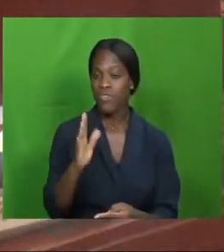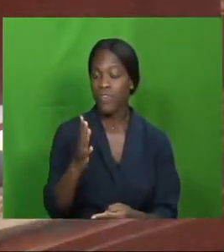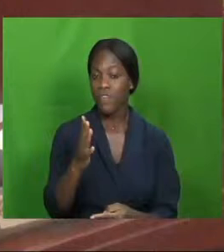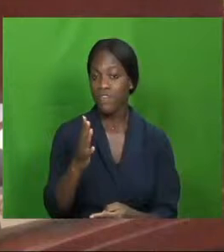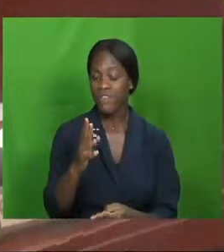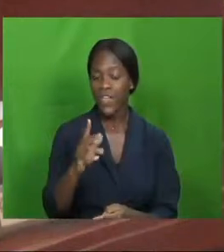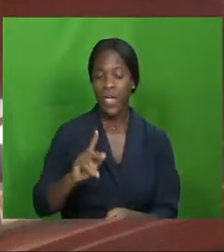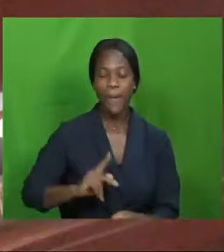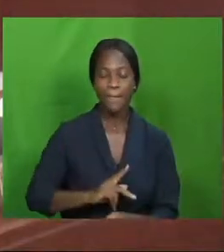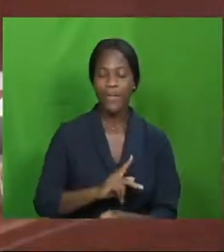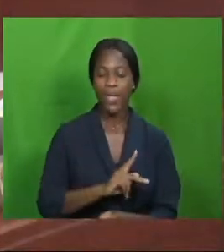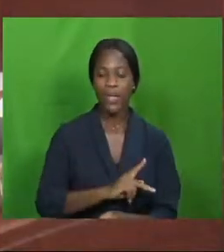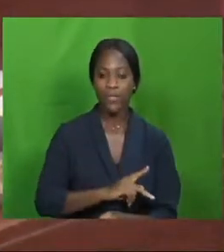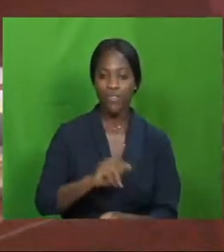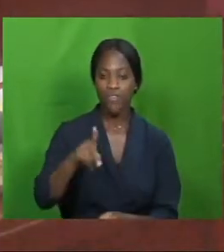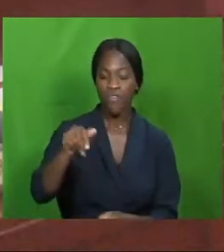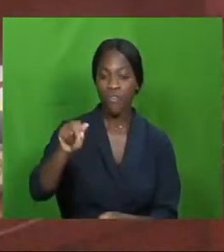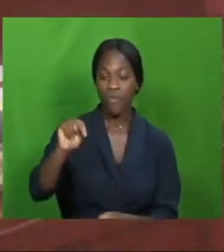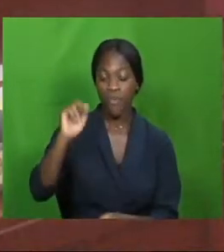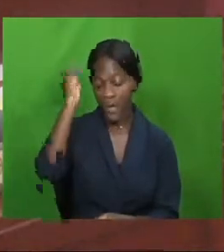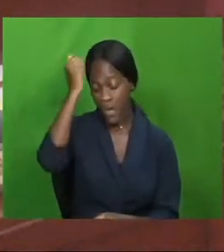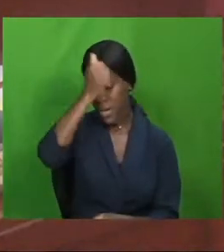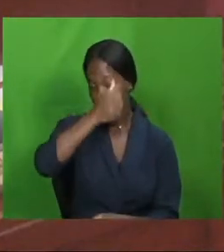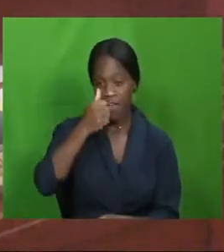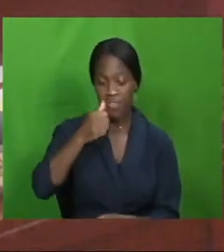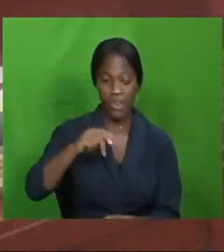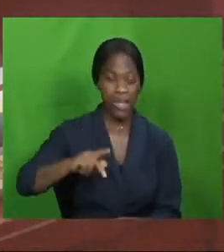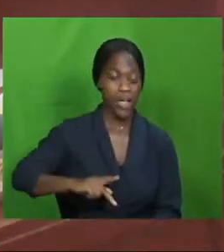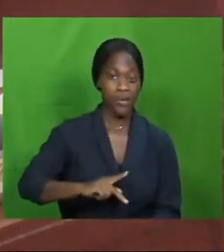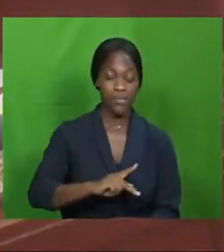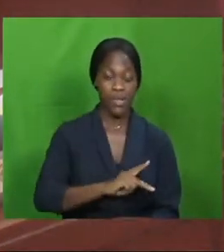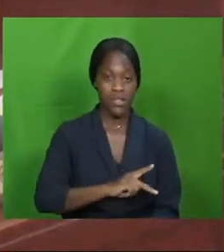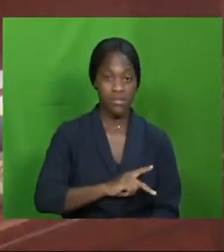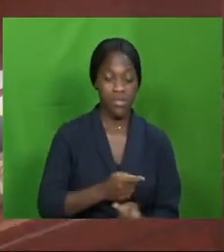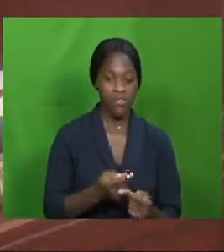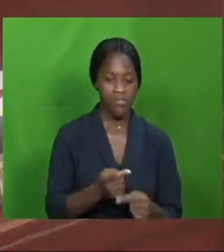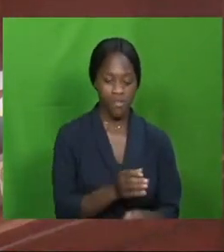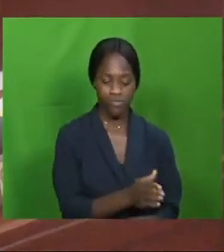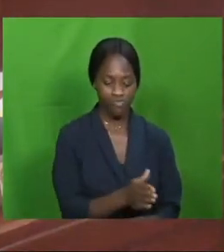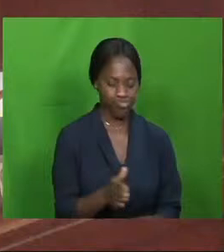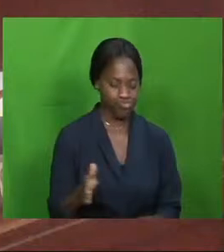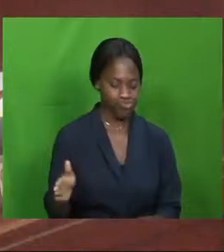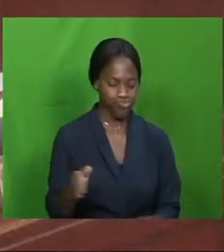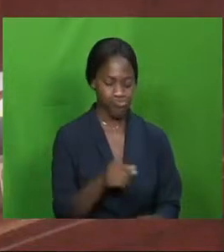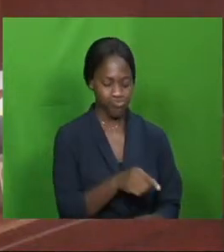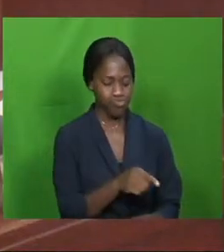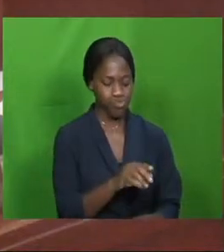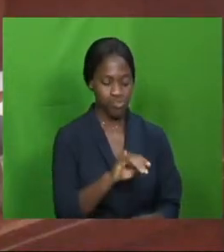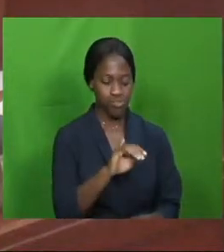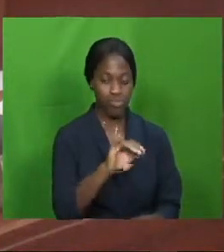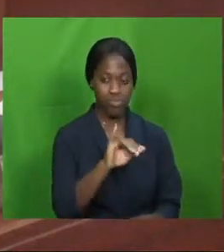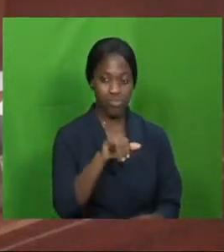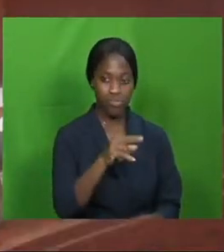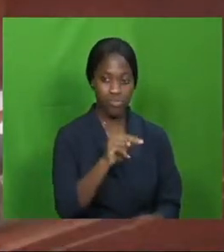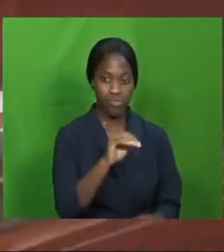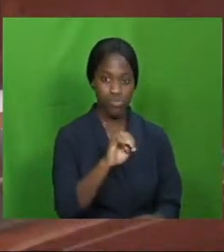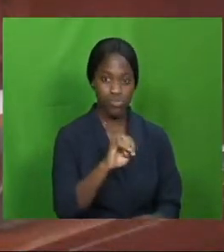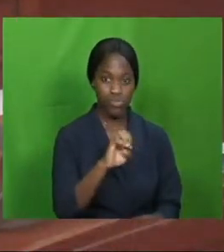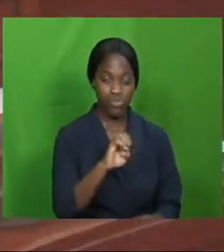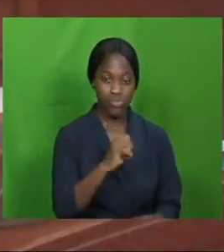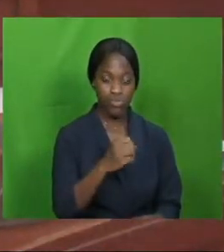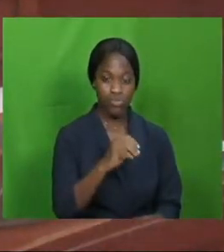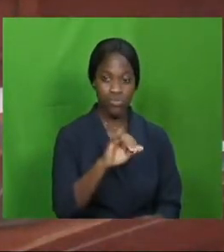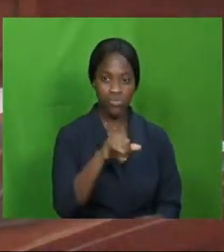Pan-African Parliament, held from June 27th to July 2nd,